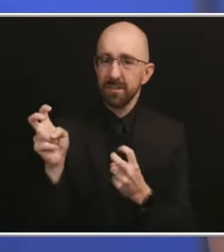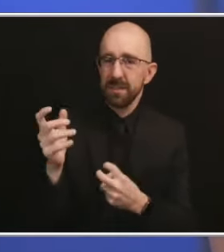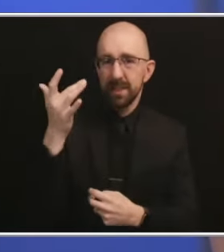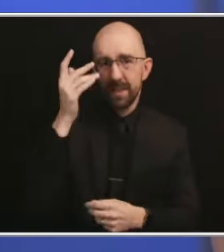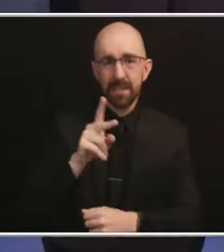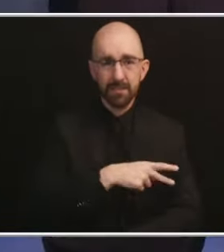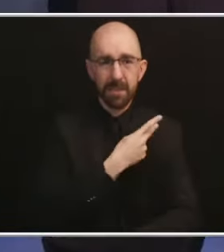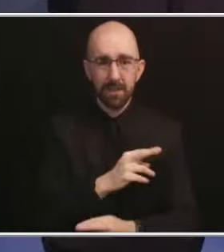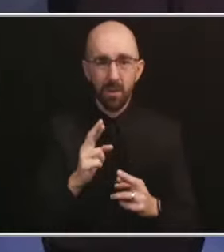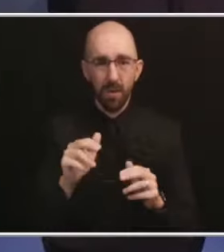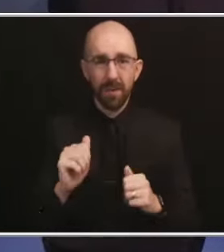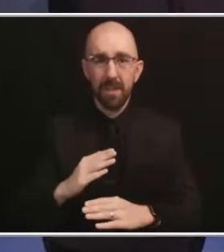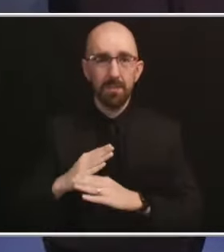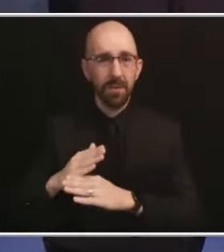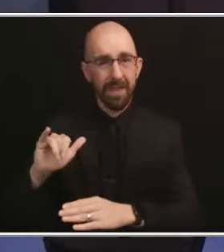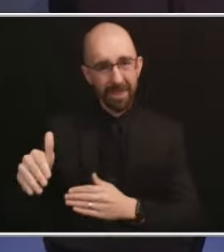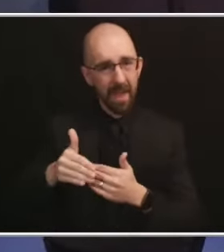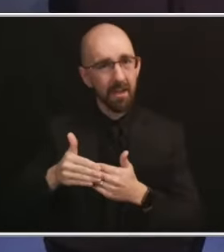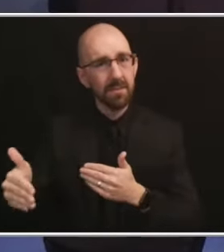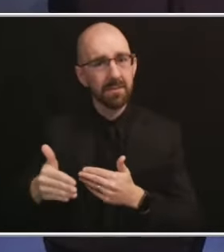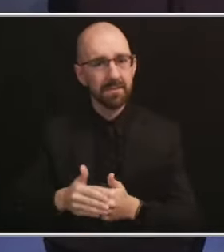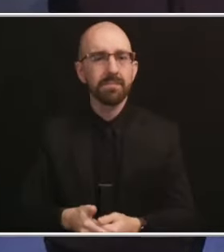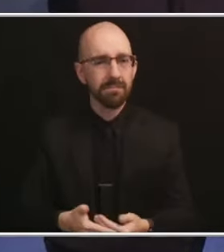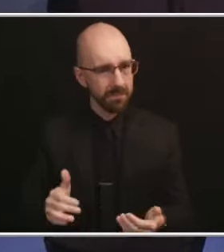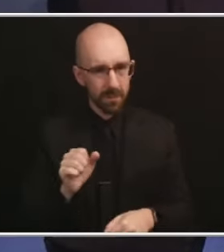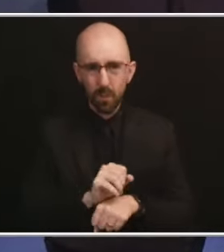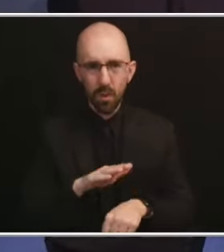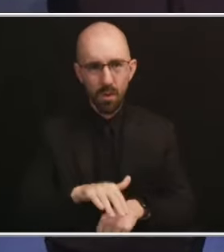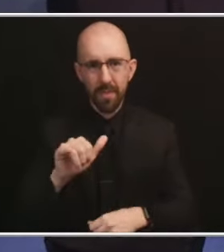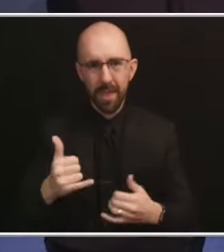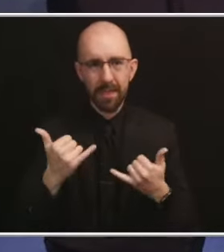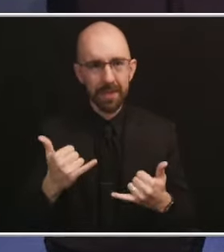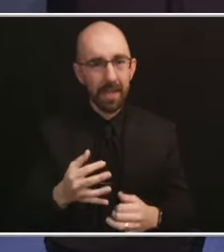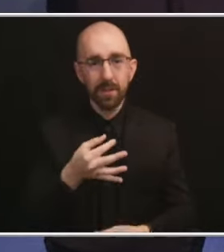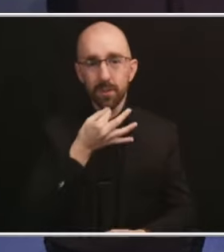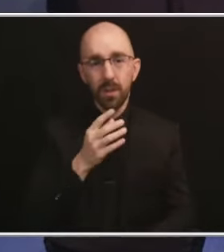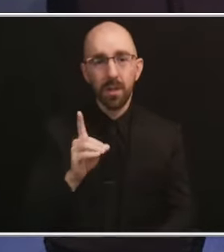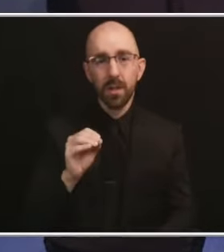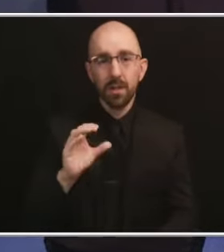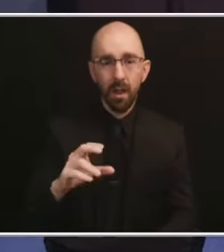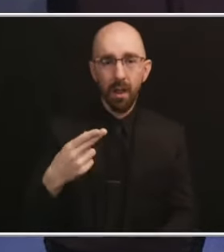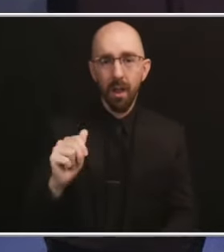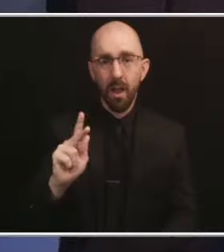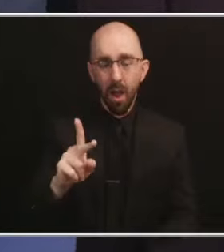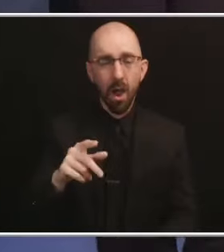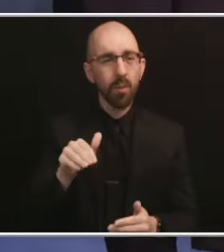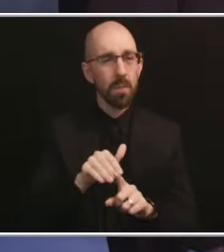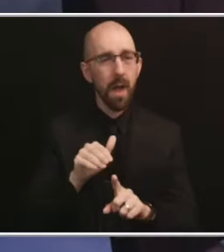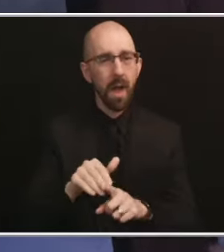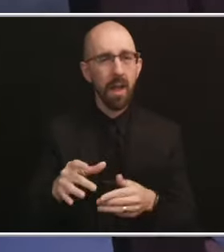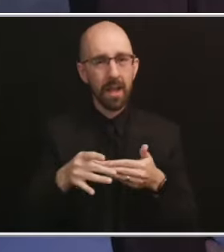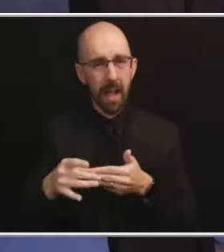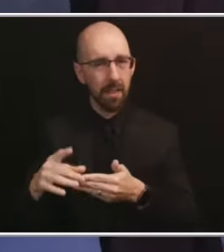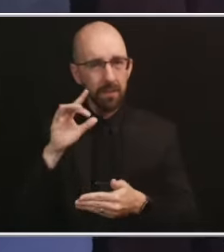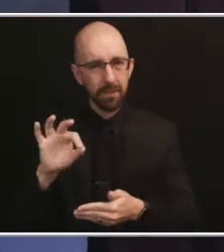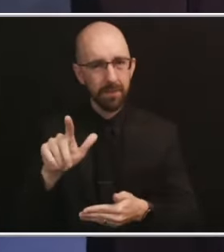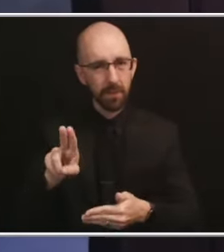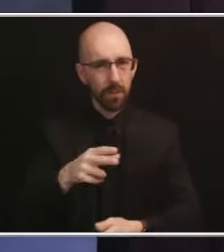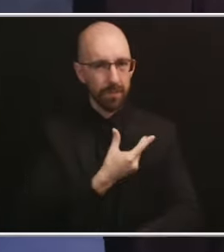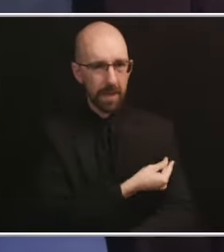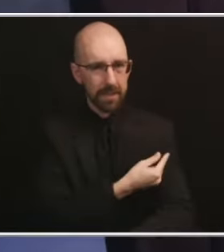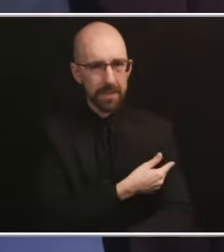that. All right, well, we're going to work on that today in just a moment. Doc Talk, let's remind everyone the guidelines for flu vaccines. Walk us